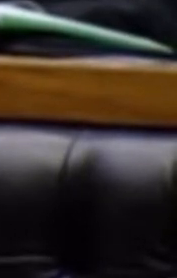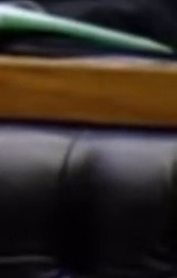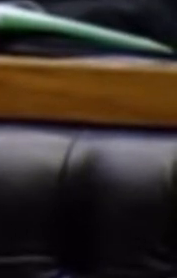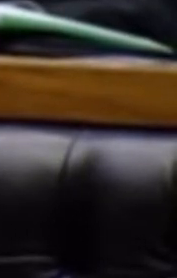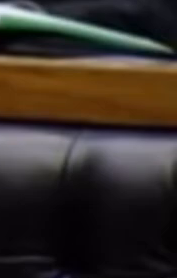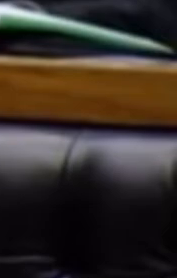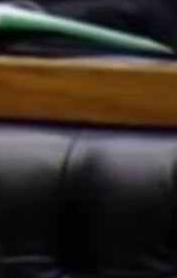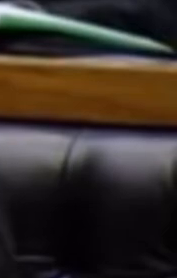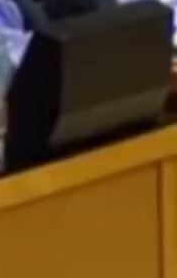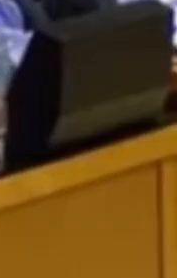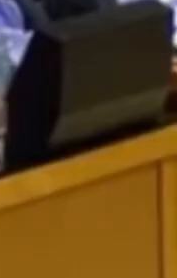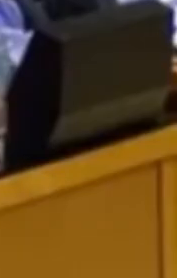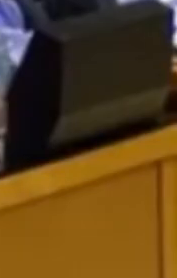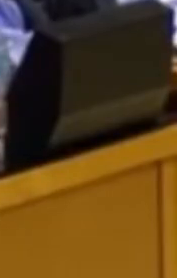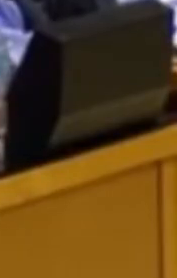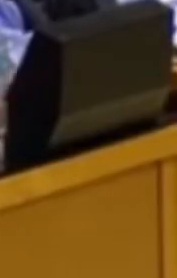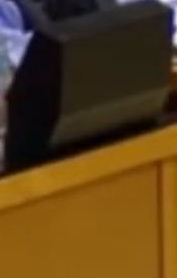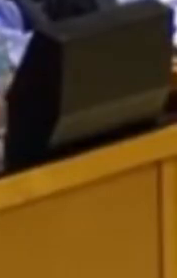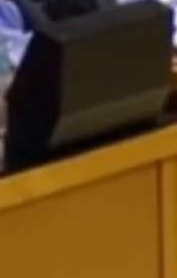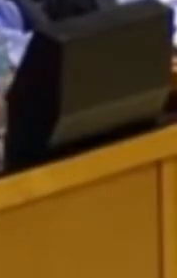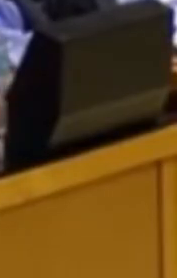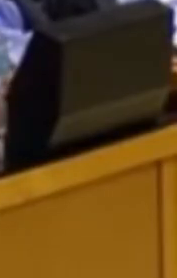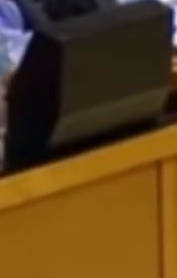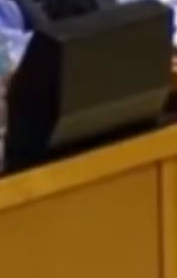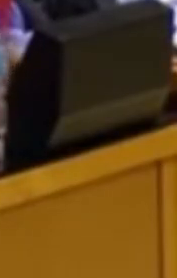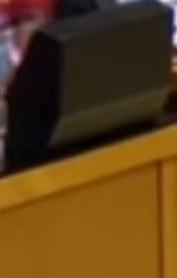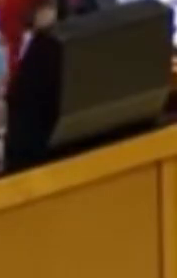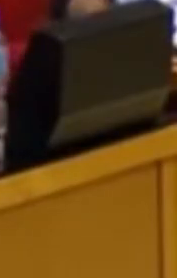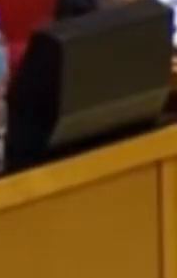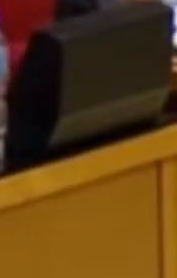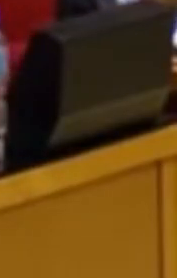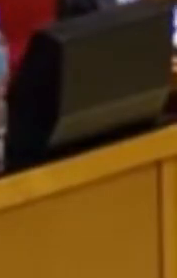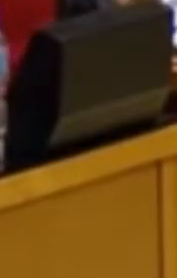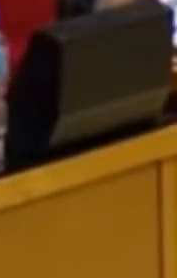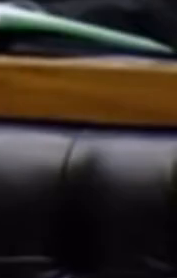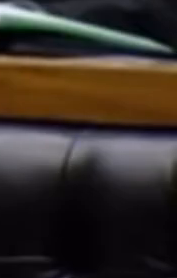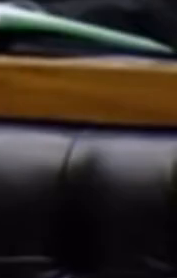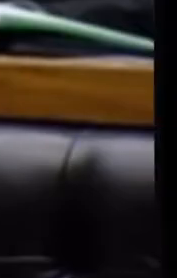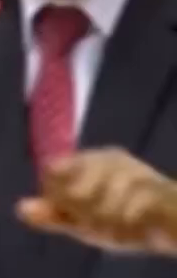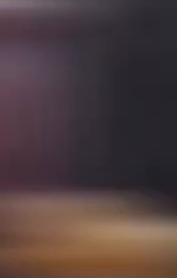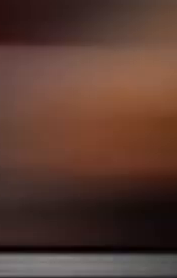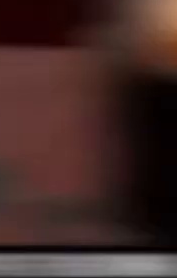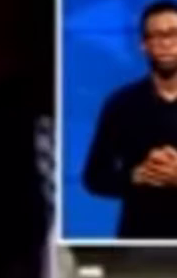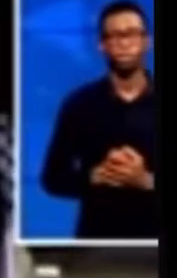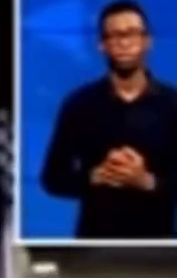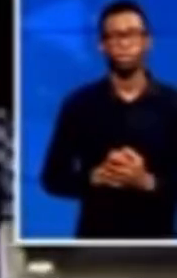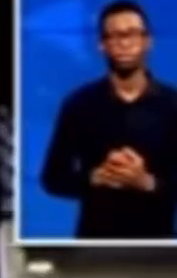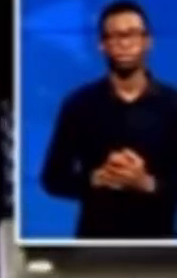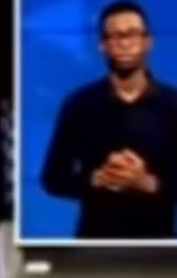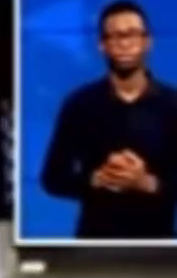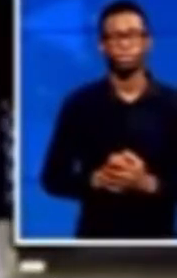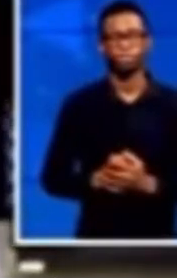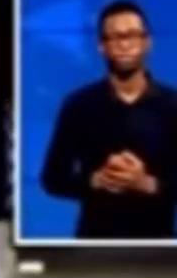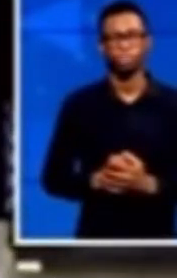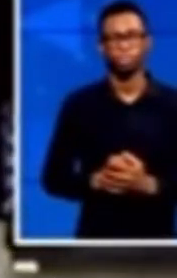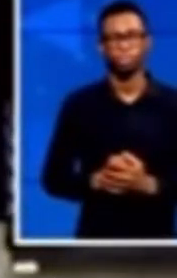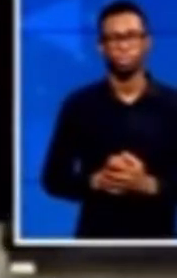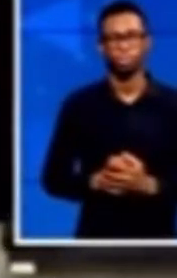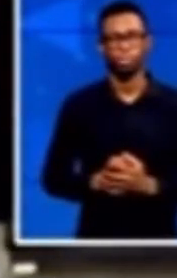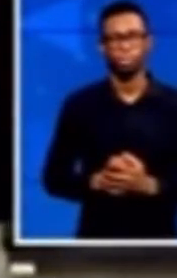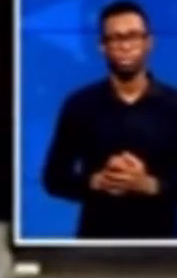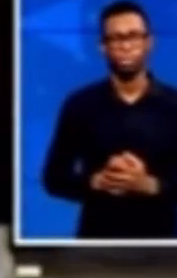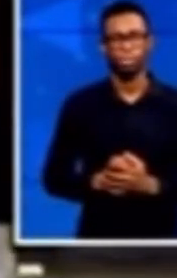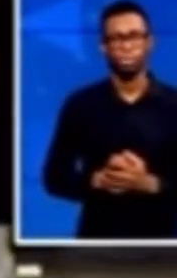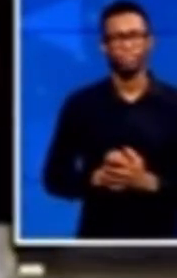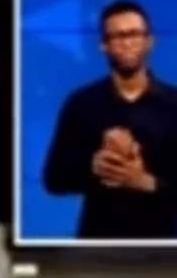things about me. Should I do so? If I were you, can take me to court. Soon after, Malema became a vocal